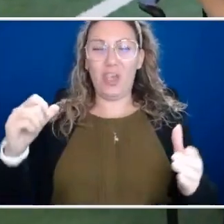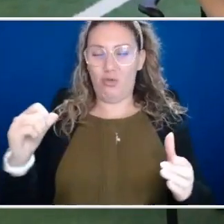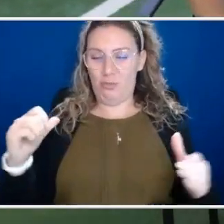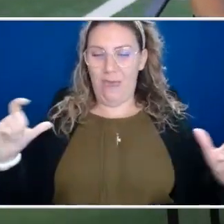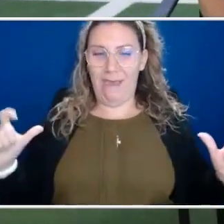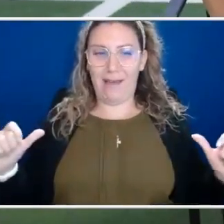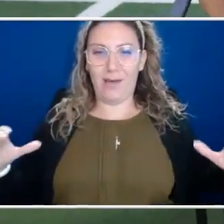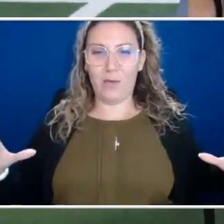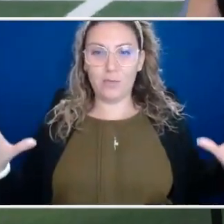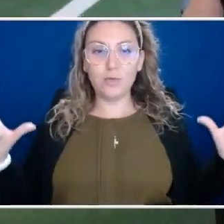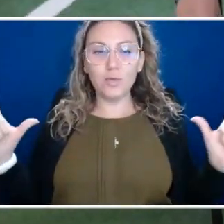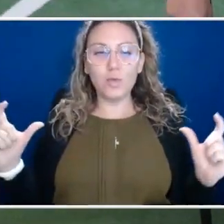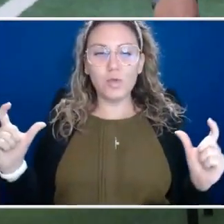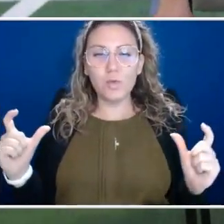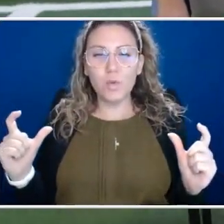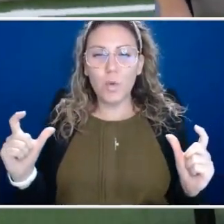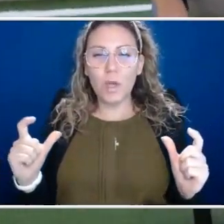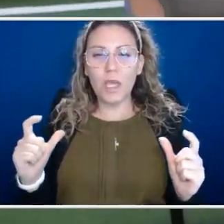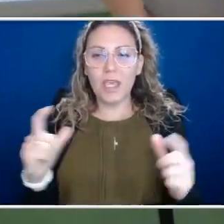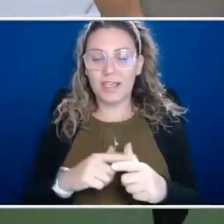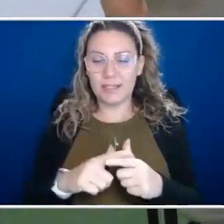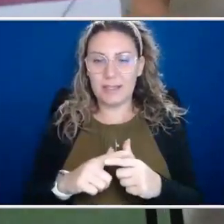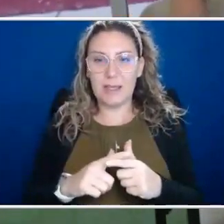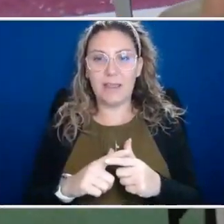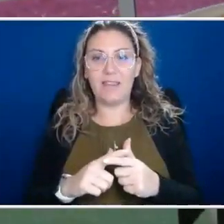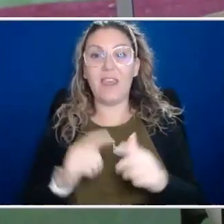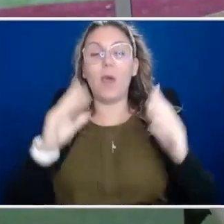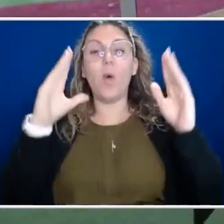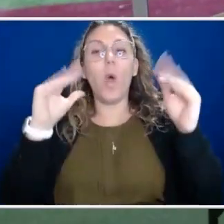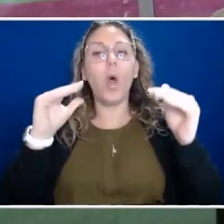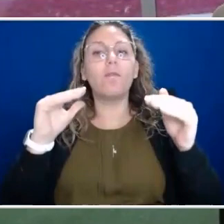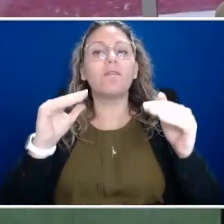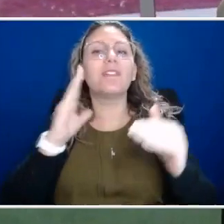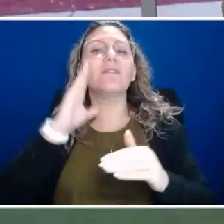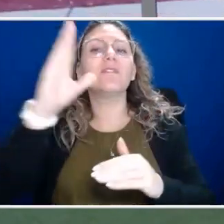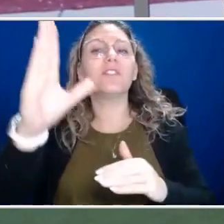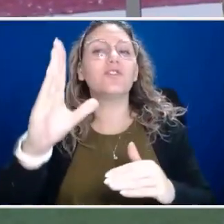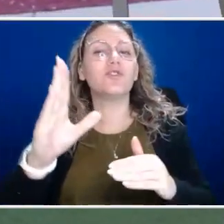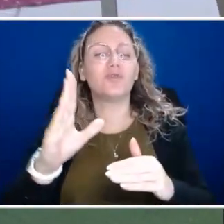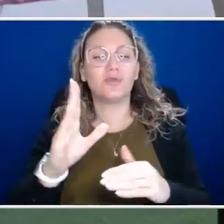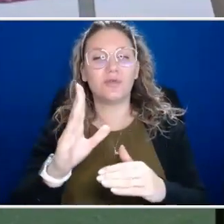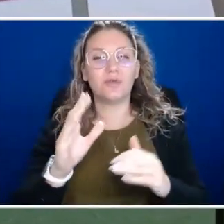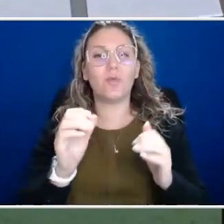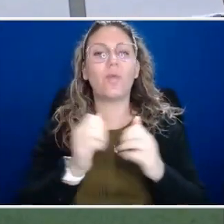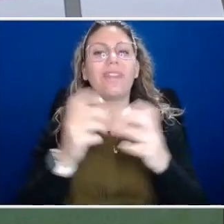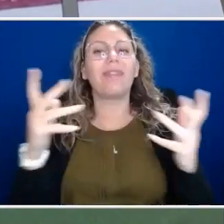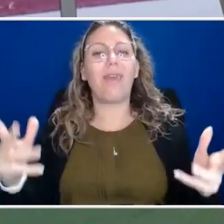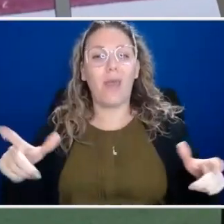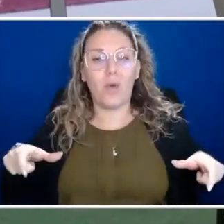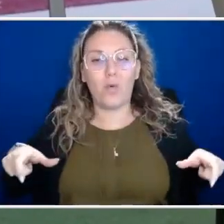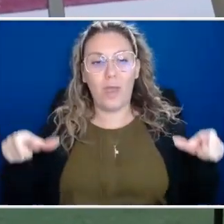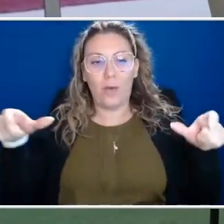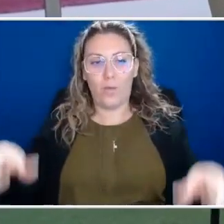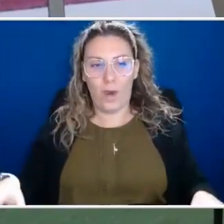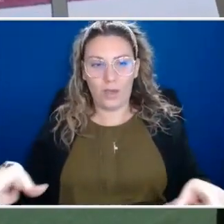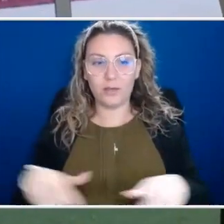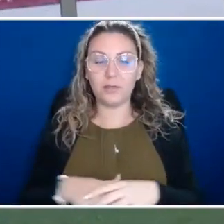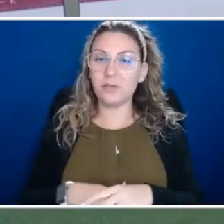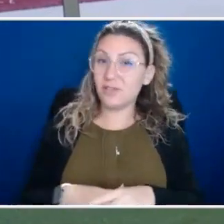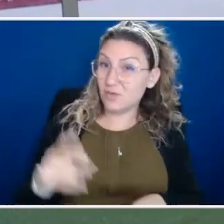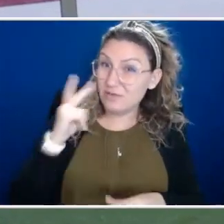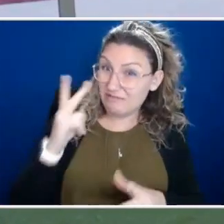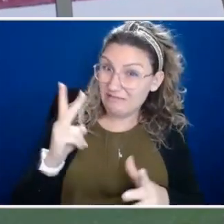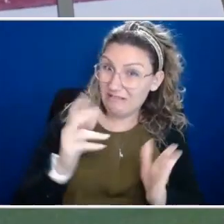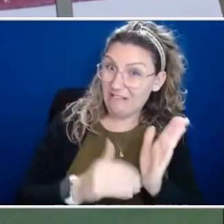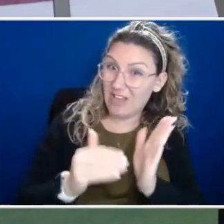the arm rails if you need them, and then hopefully progressing to no arm rails. Do you see a lot of people come in who've had falls from sitting